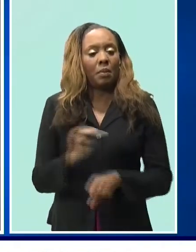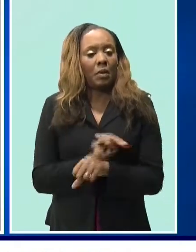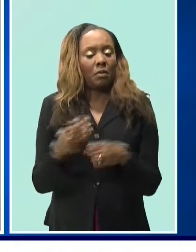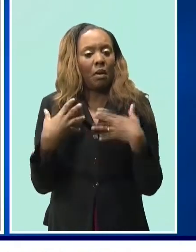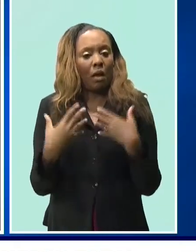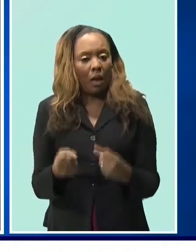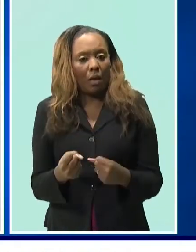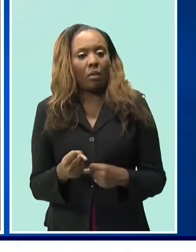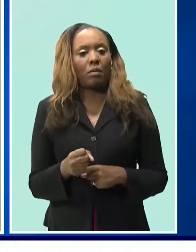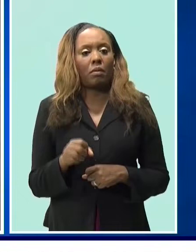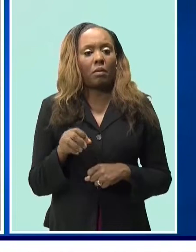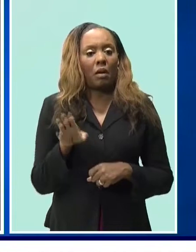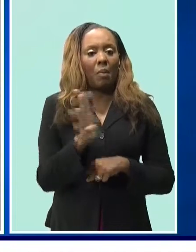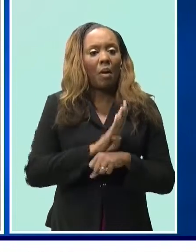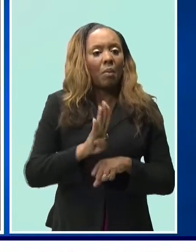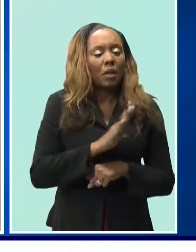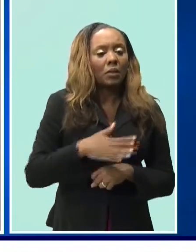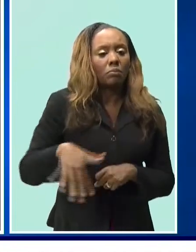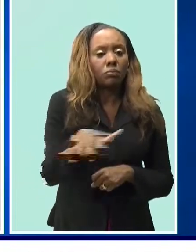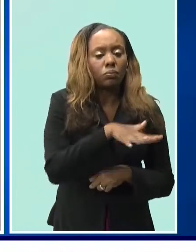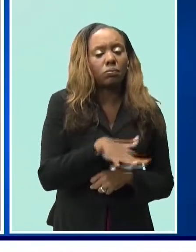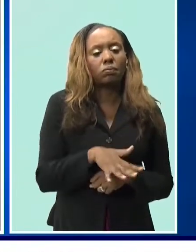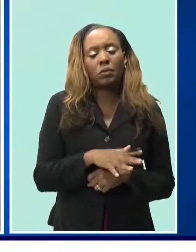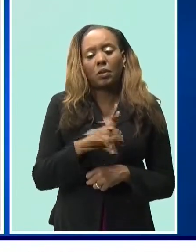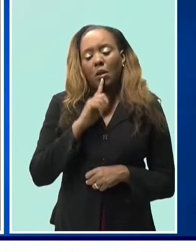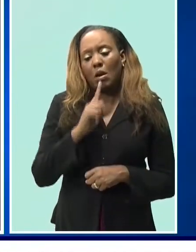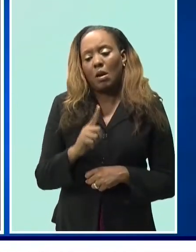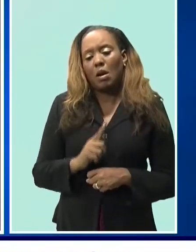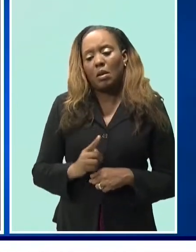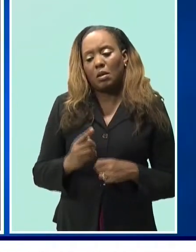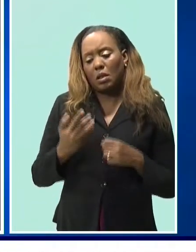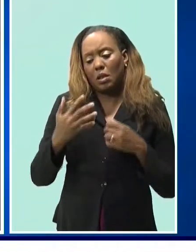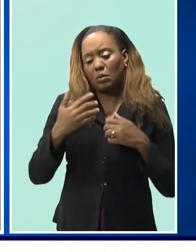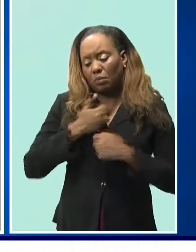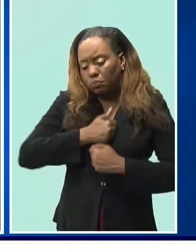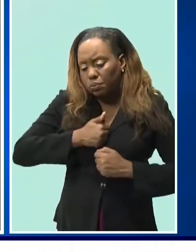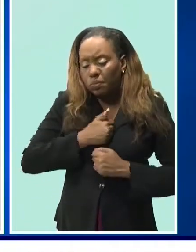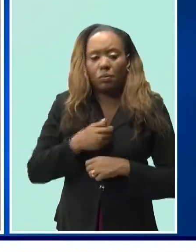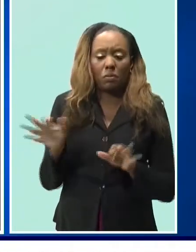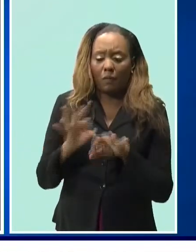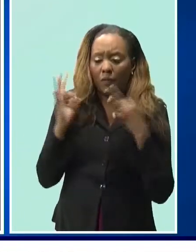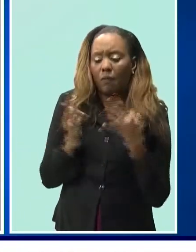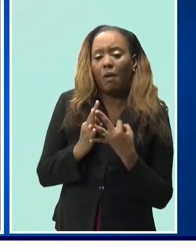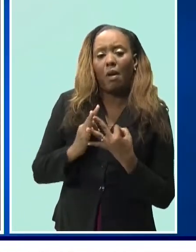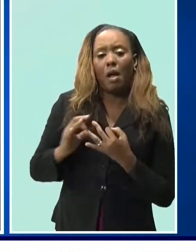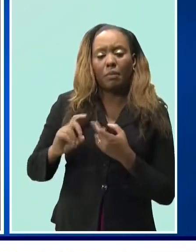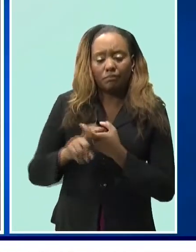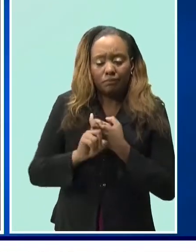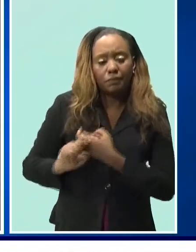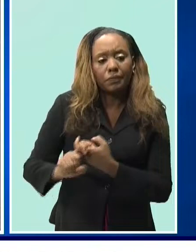Barbados. I offer sincere condolences to his family and to his relatives.